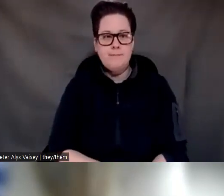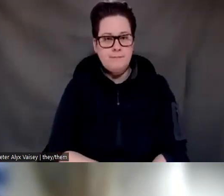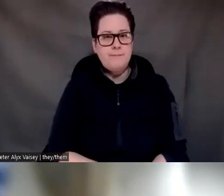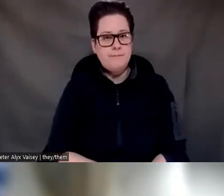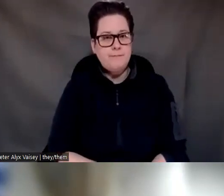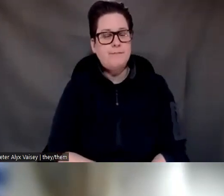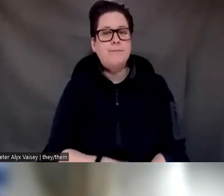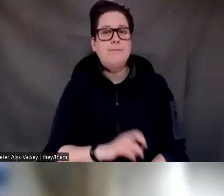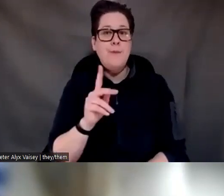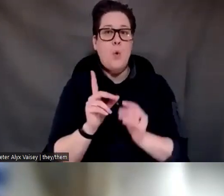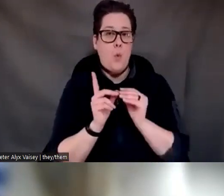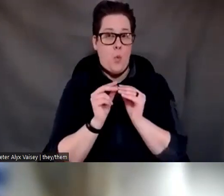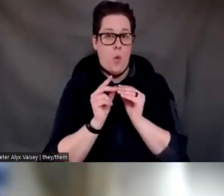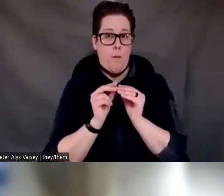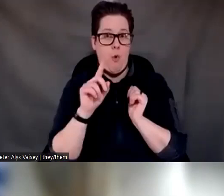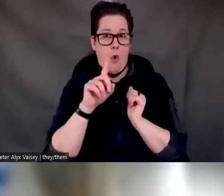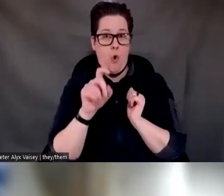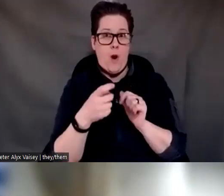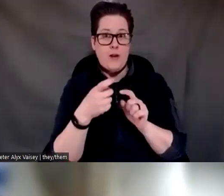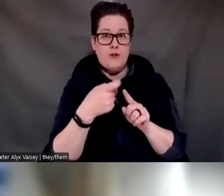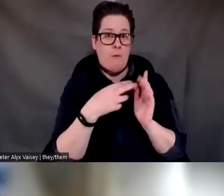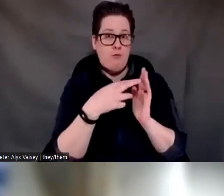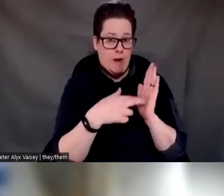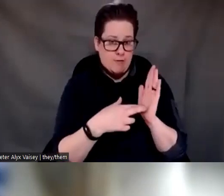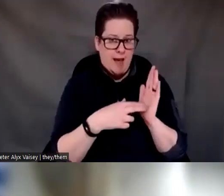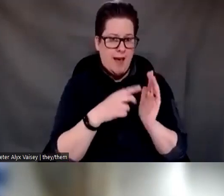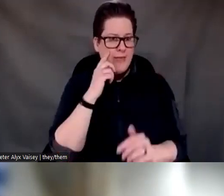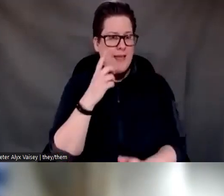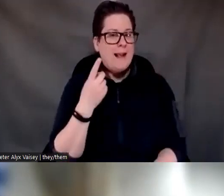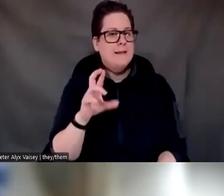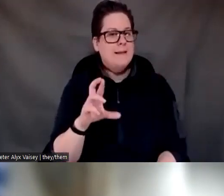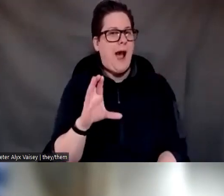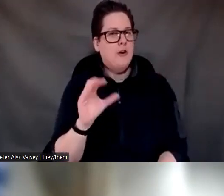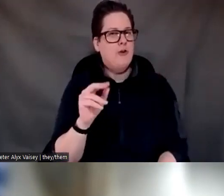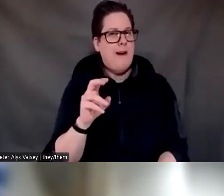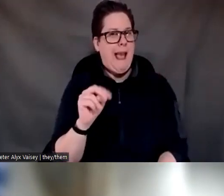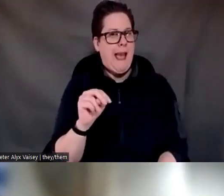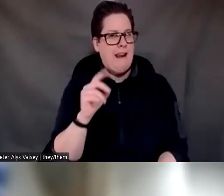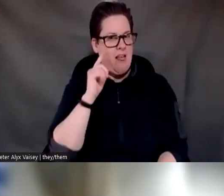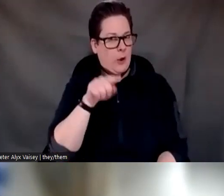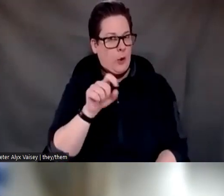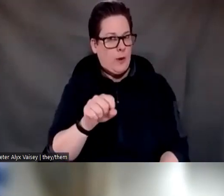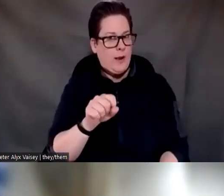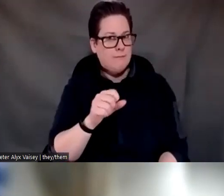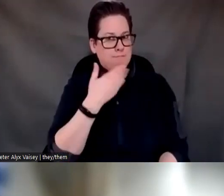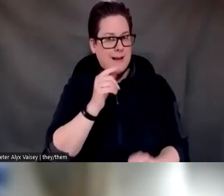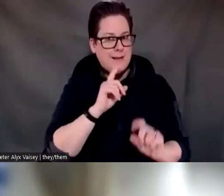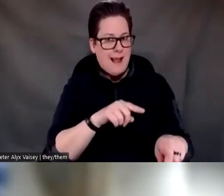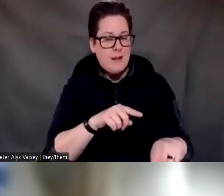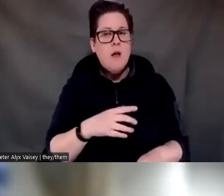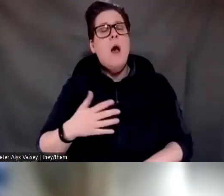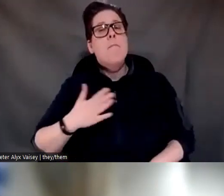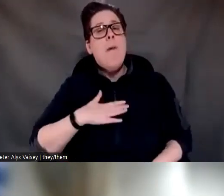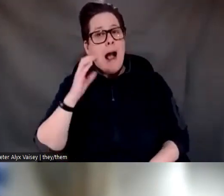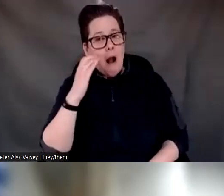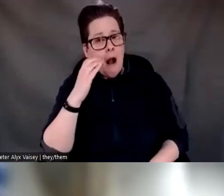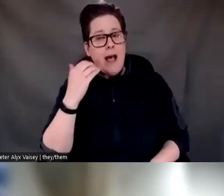All right, I have one more from the registration, and I think Dr. Cannon, this one's probably for you. My